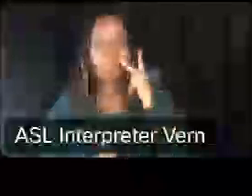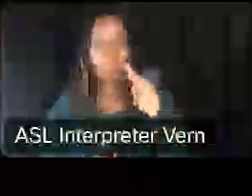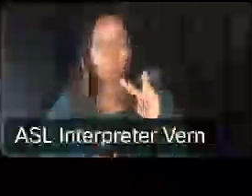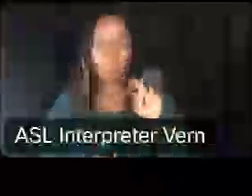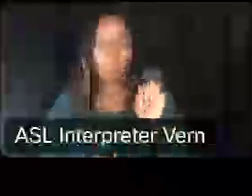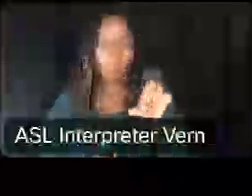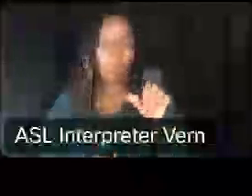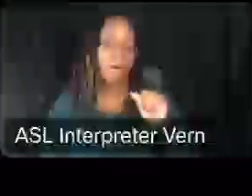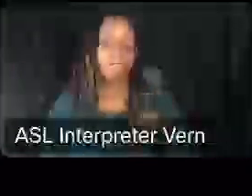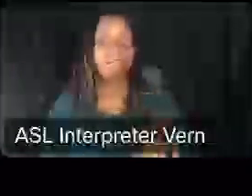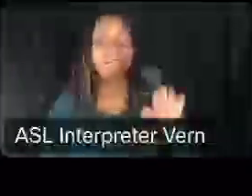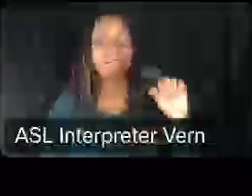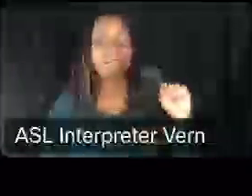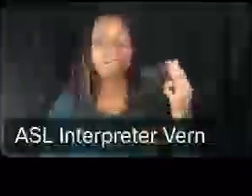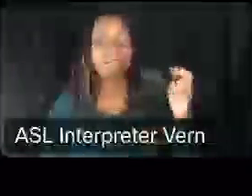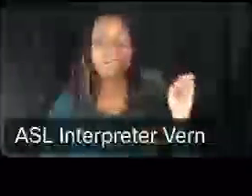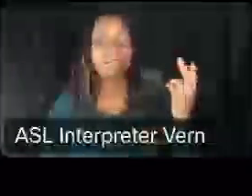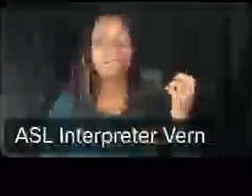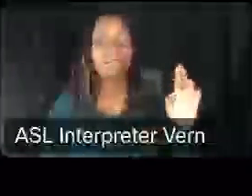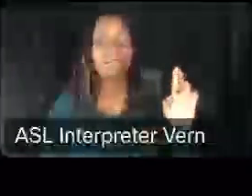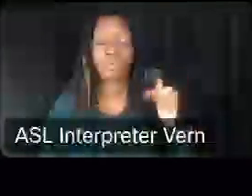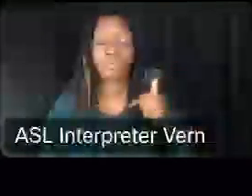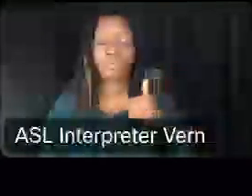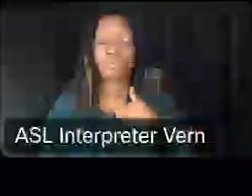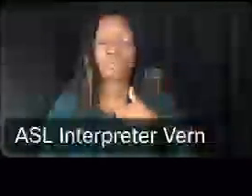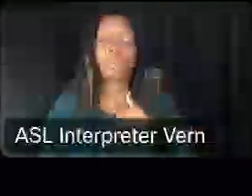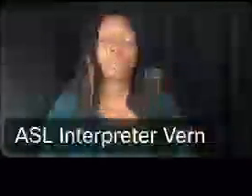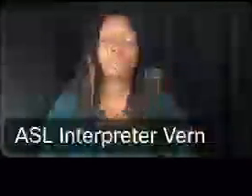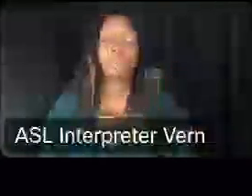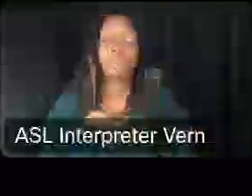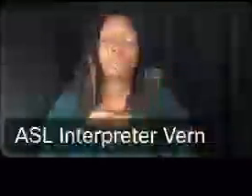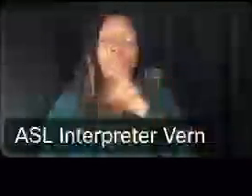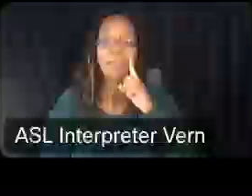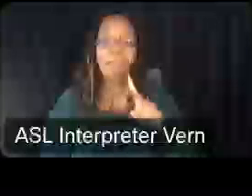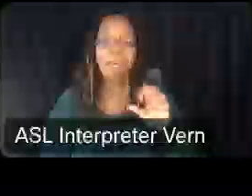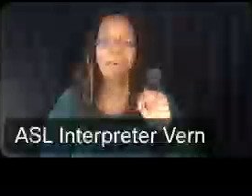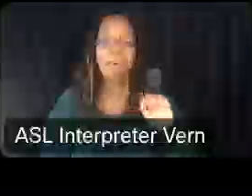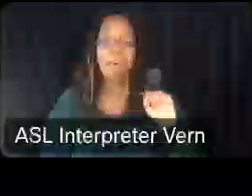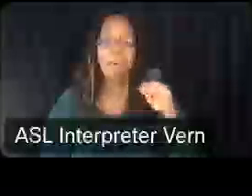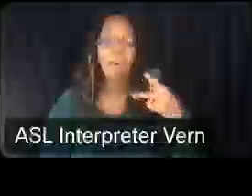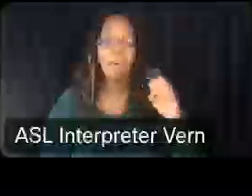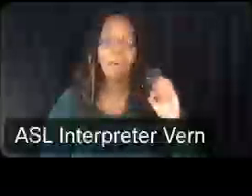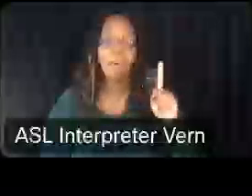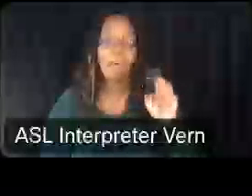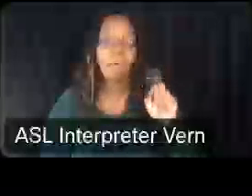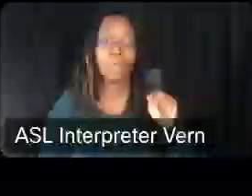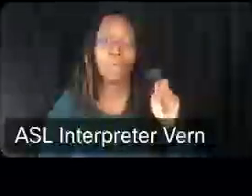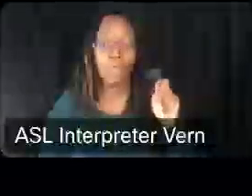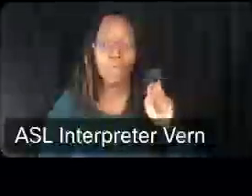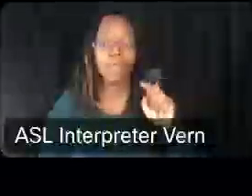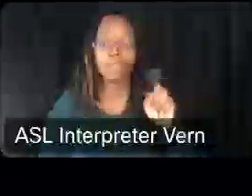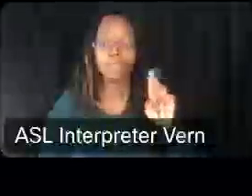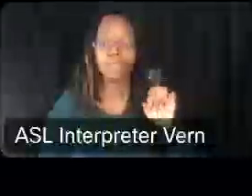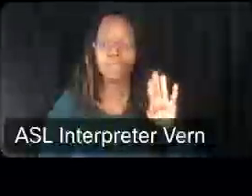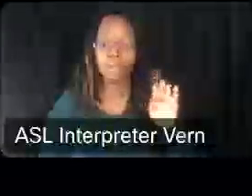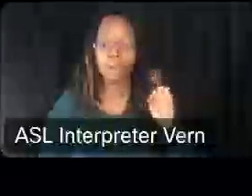her pronouns, and I am a citizen of the Spokane Tribe and the Training and Technical Assistance Manager with the